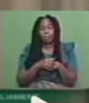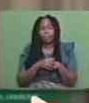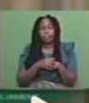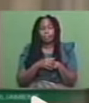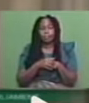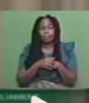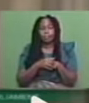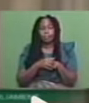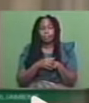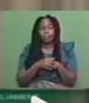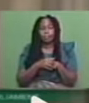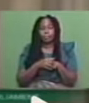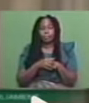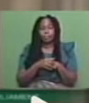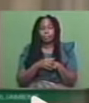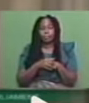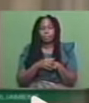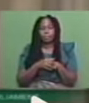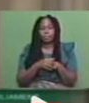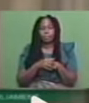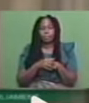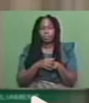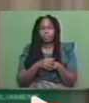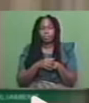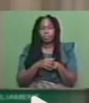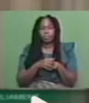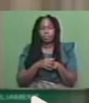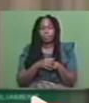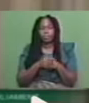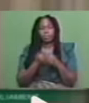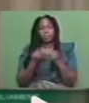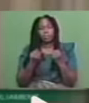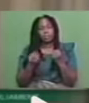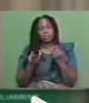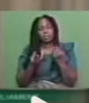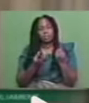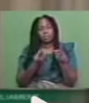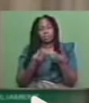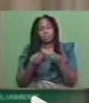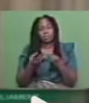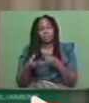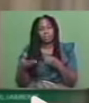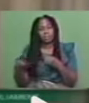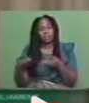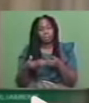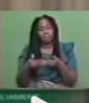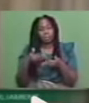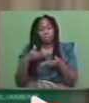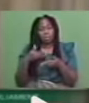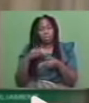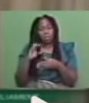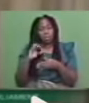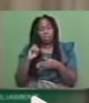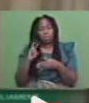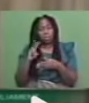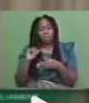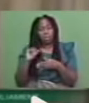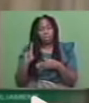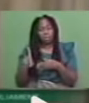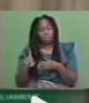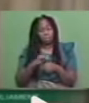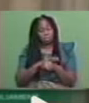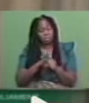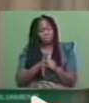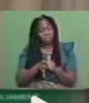Here we will see again. A lot of these things before COVID. Tell me what will help you to make it happen during COVID